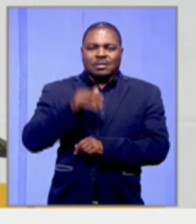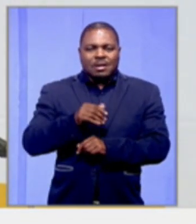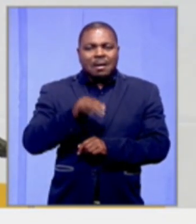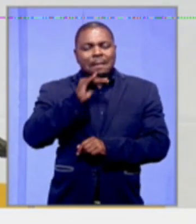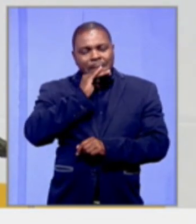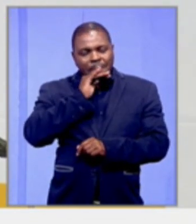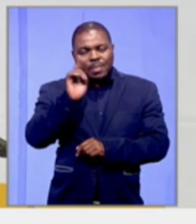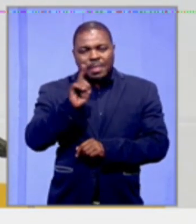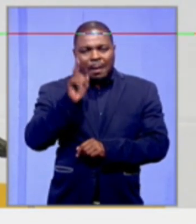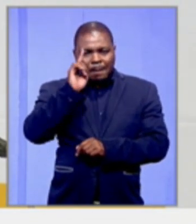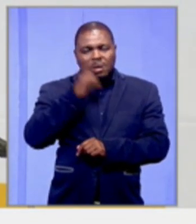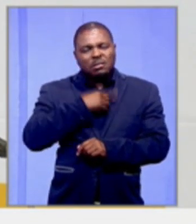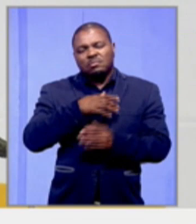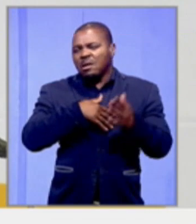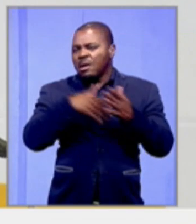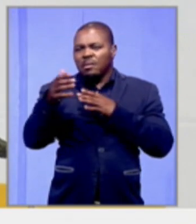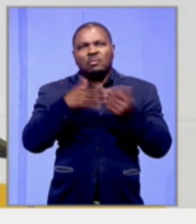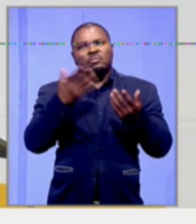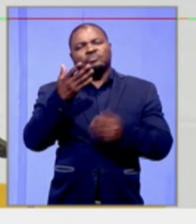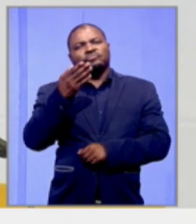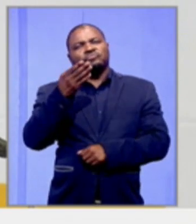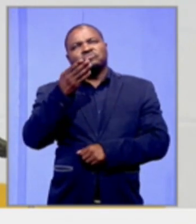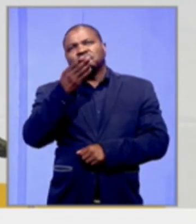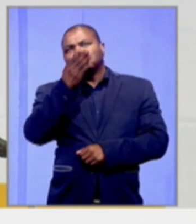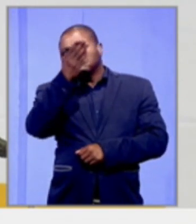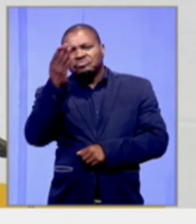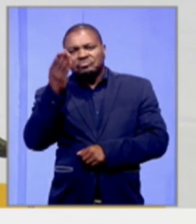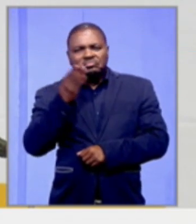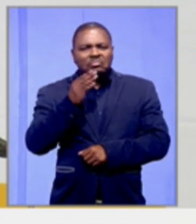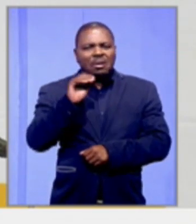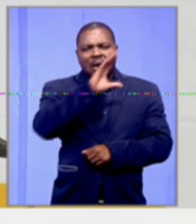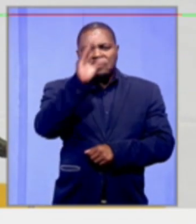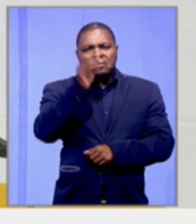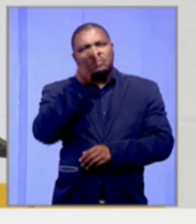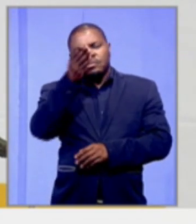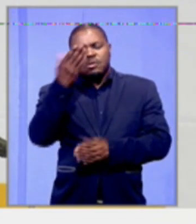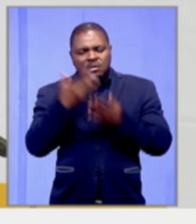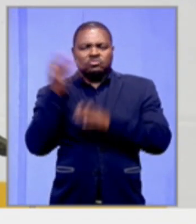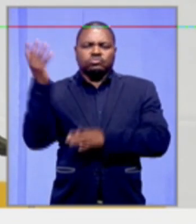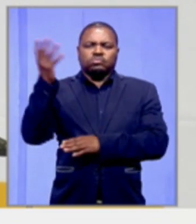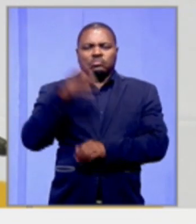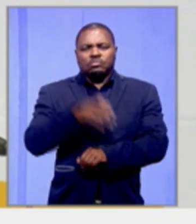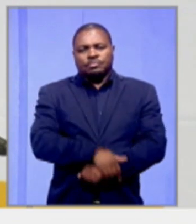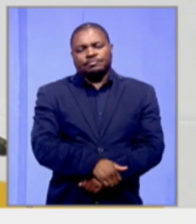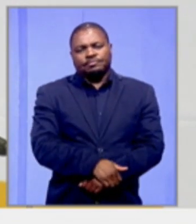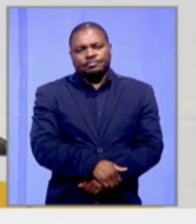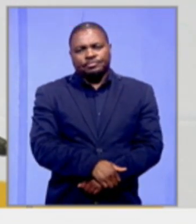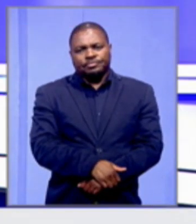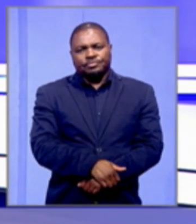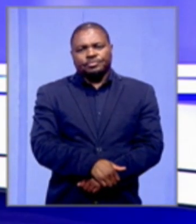be delivered from anywhere around the continent.